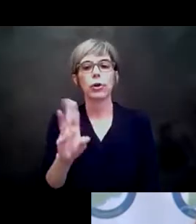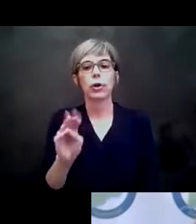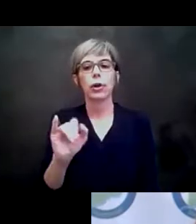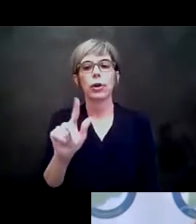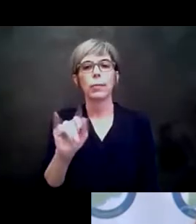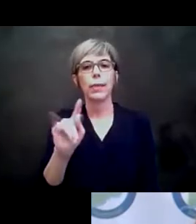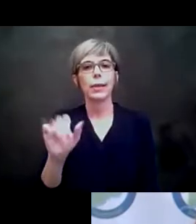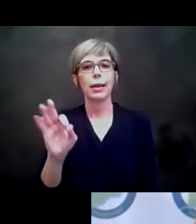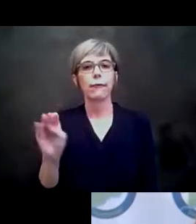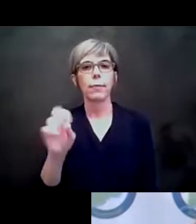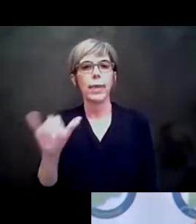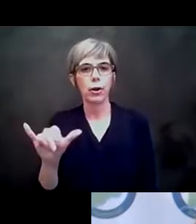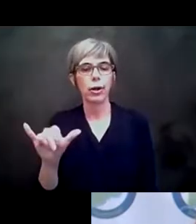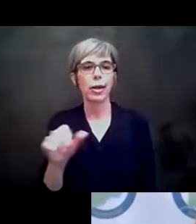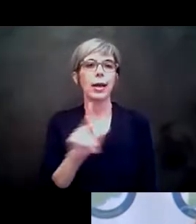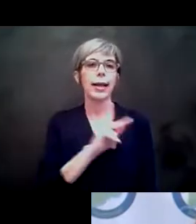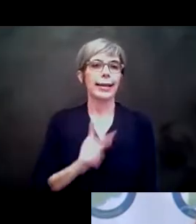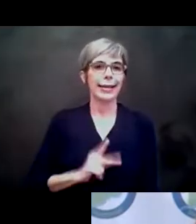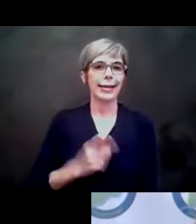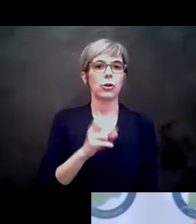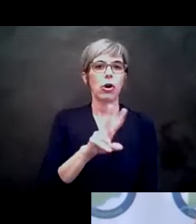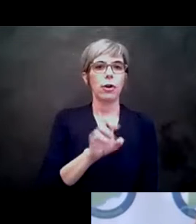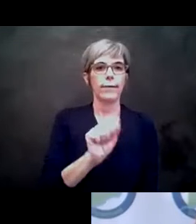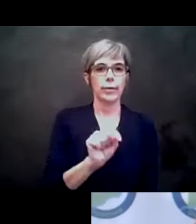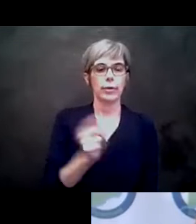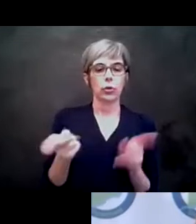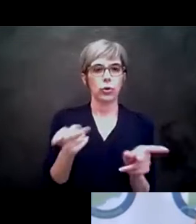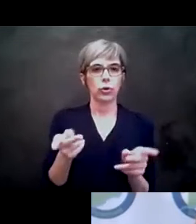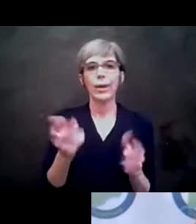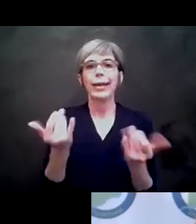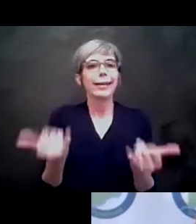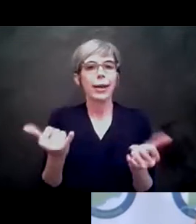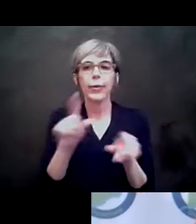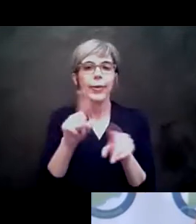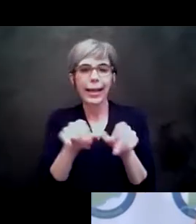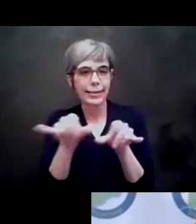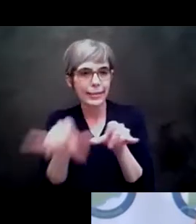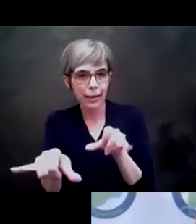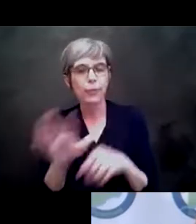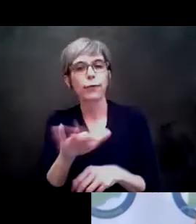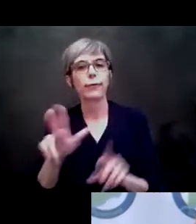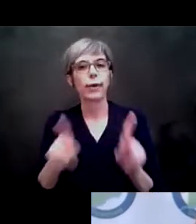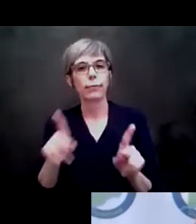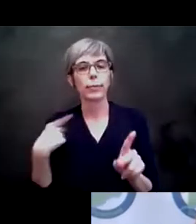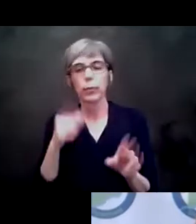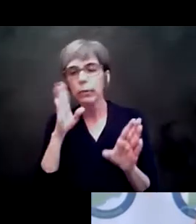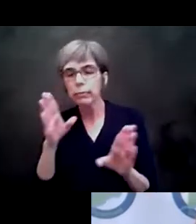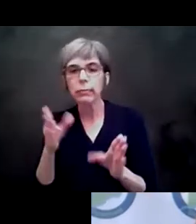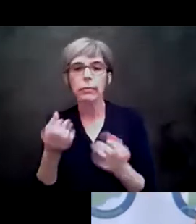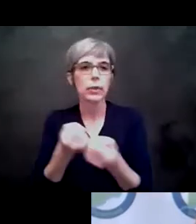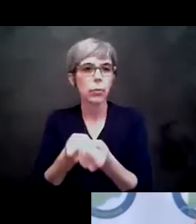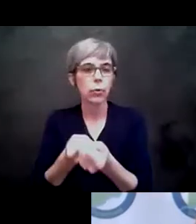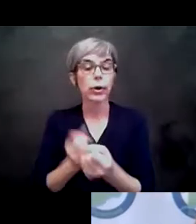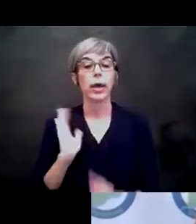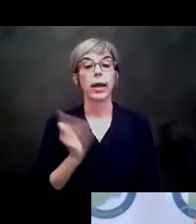Shelter. Our pantries, with the exception of 2, continue to operate on a limited basis. Our